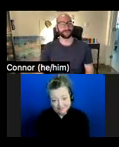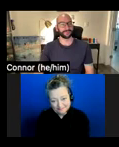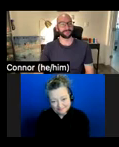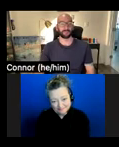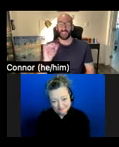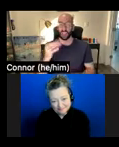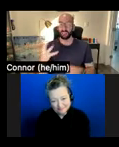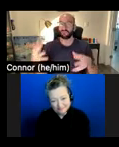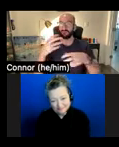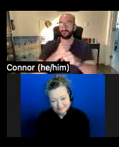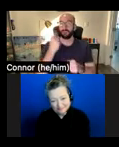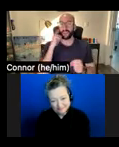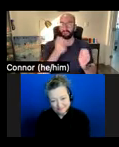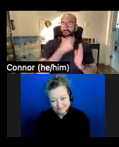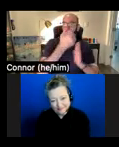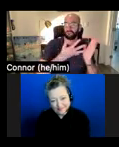energy.